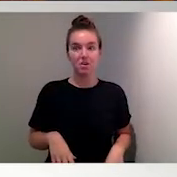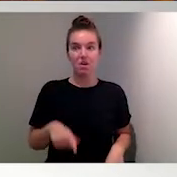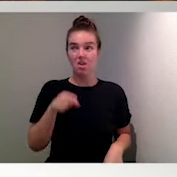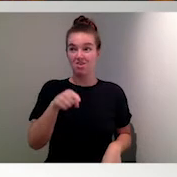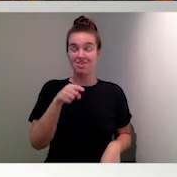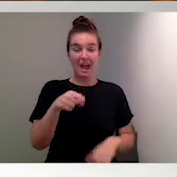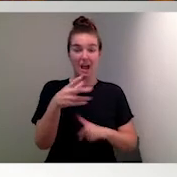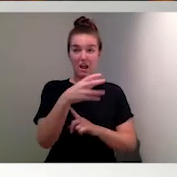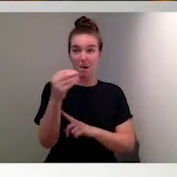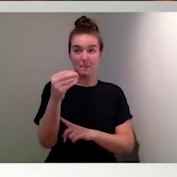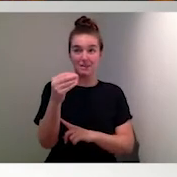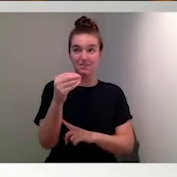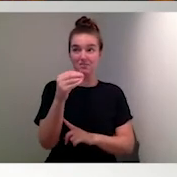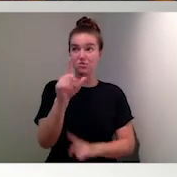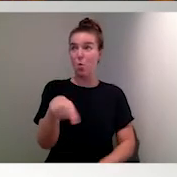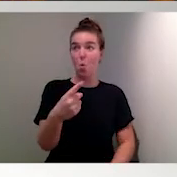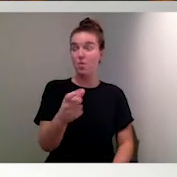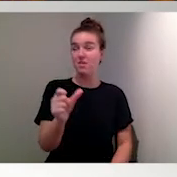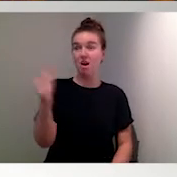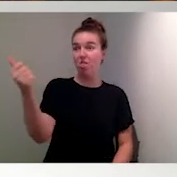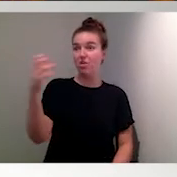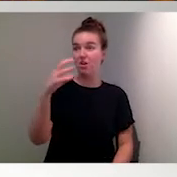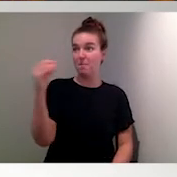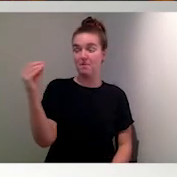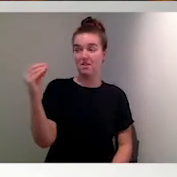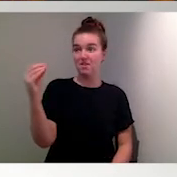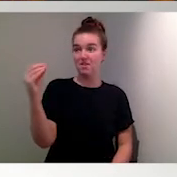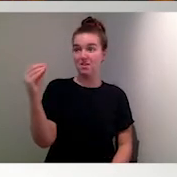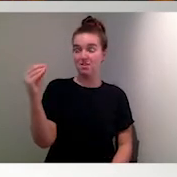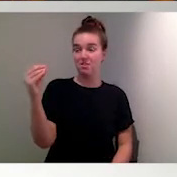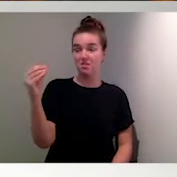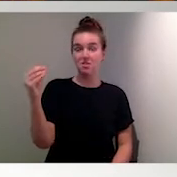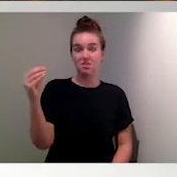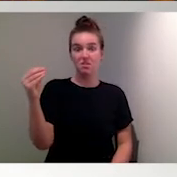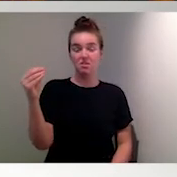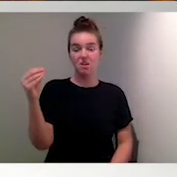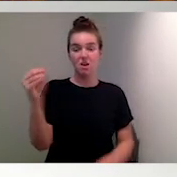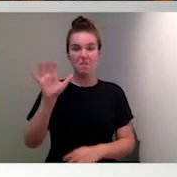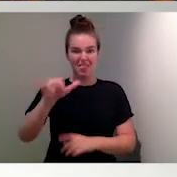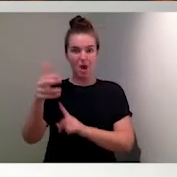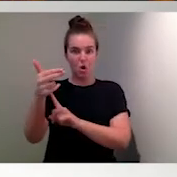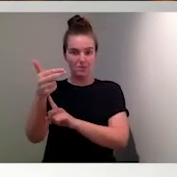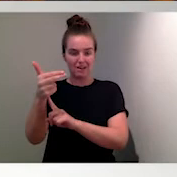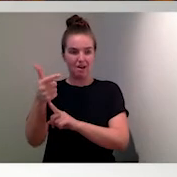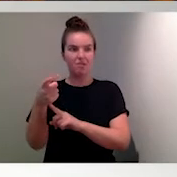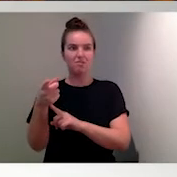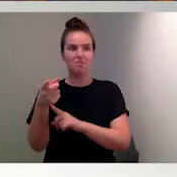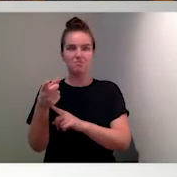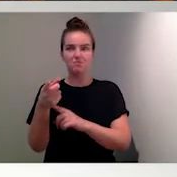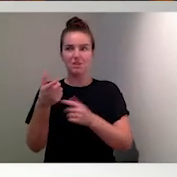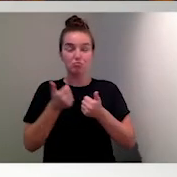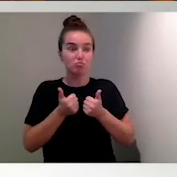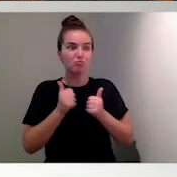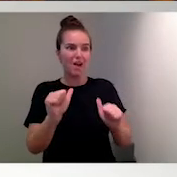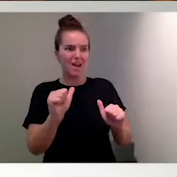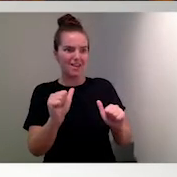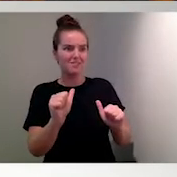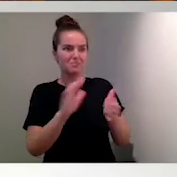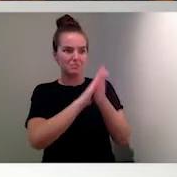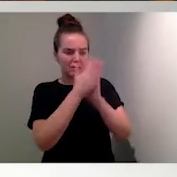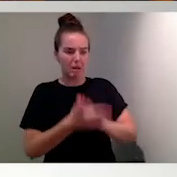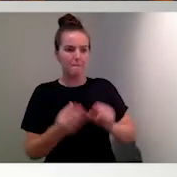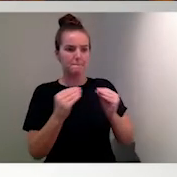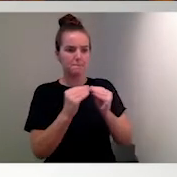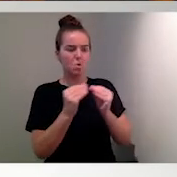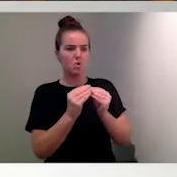has even attempted to get an autism certification. So the reason I talk about Sandals and